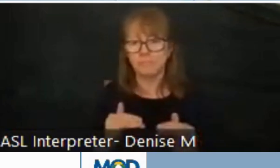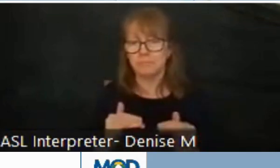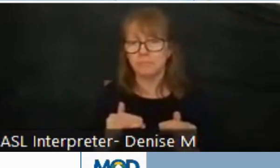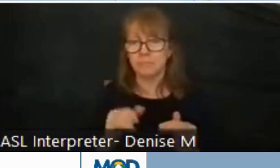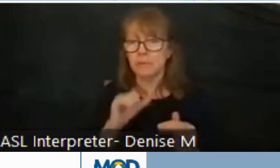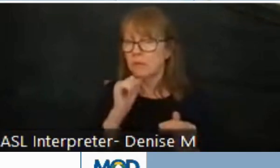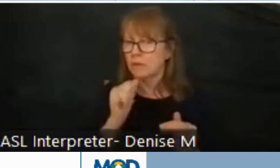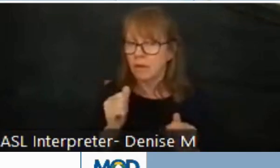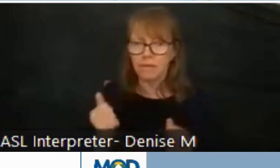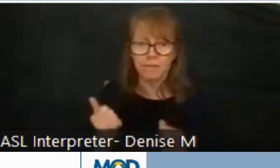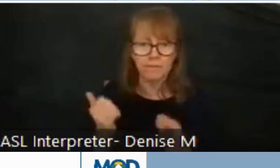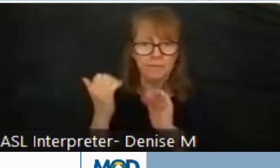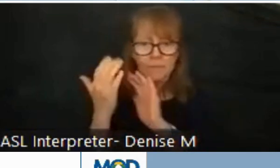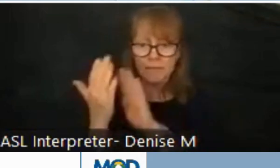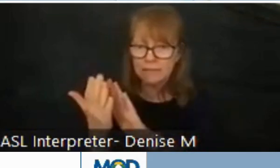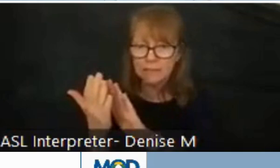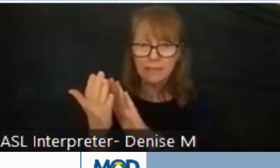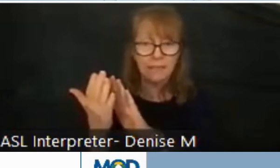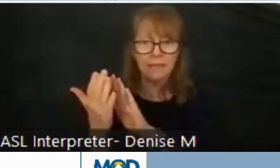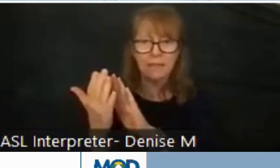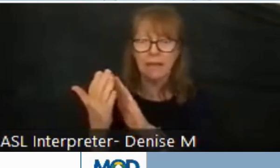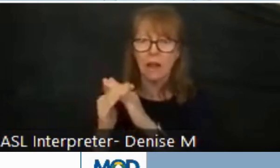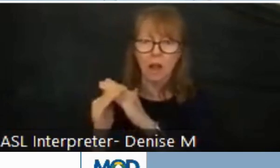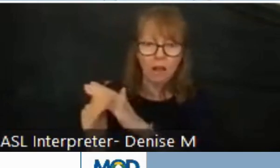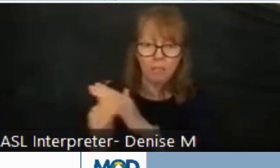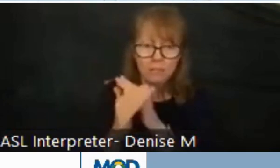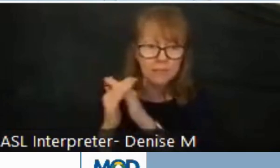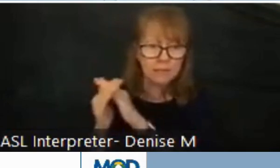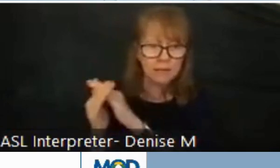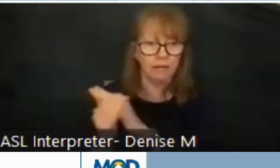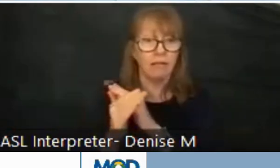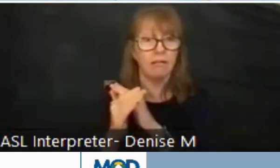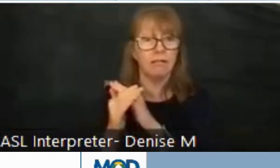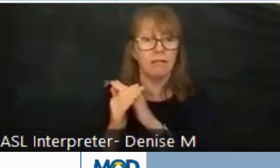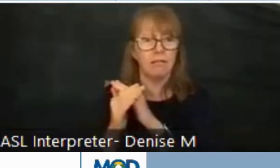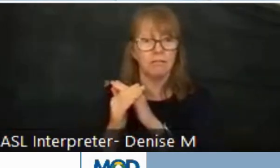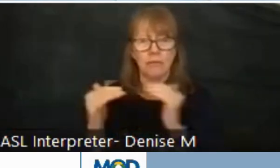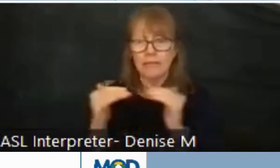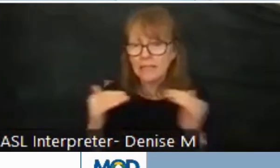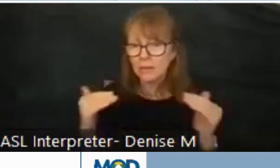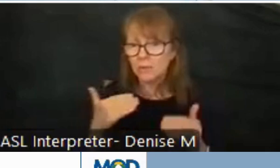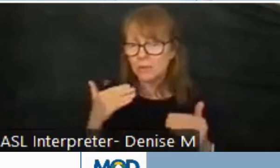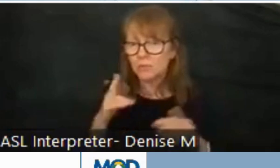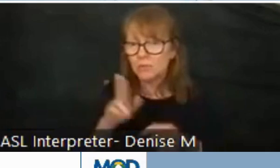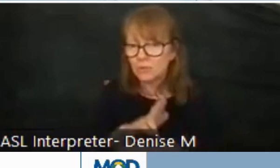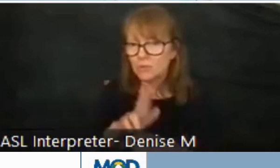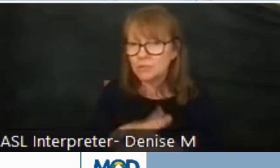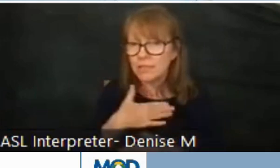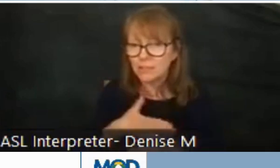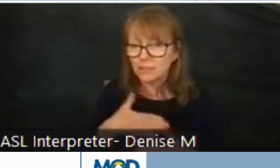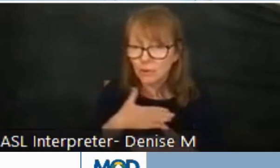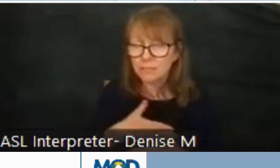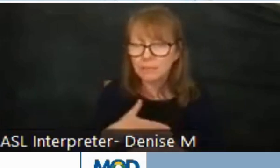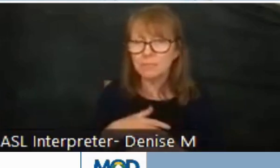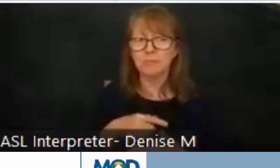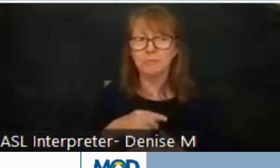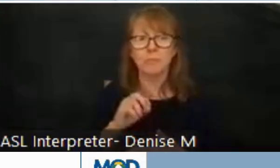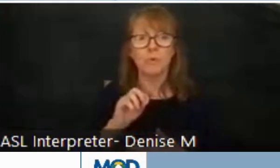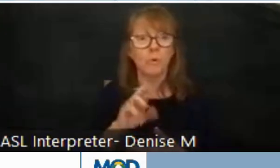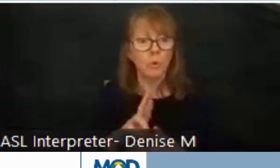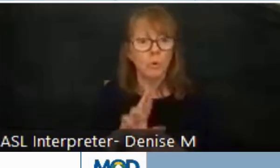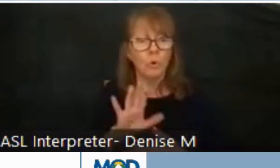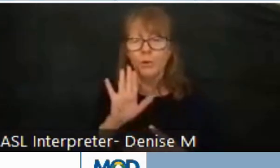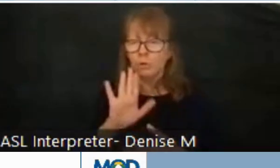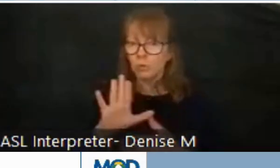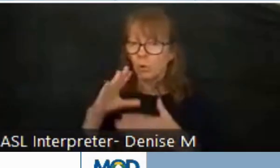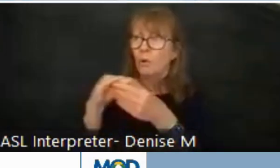to equal use and enjoyment of your housing, or your stated need for your request has no